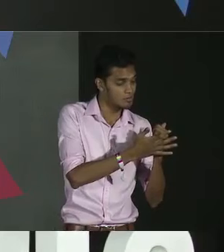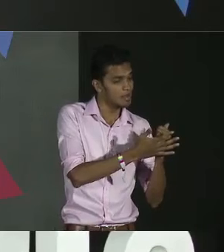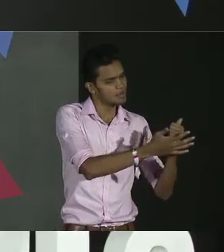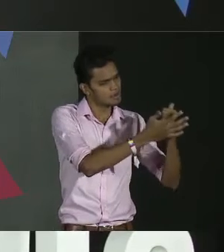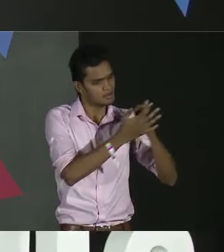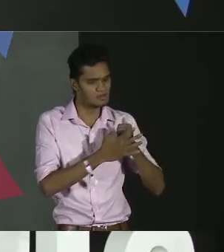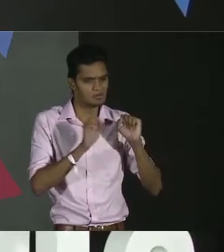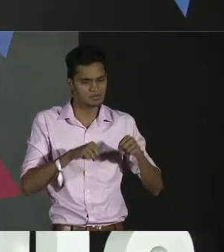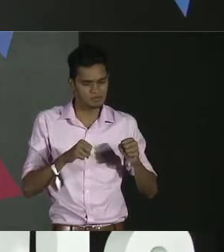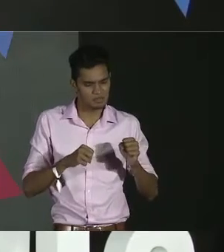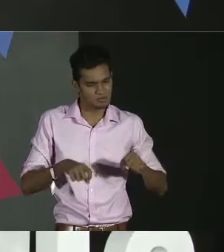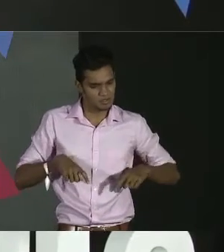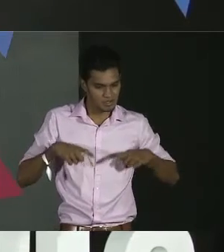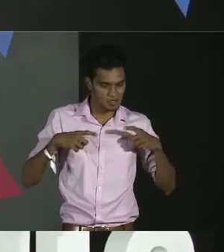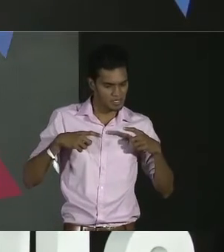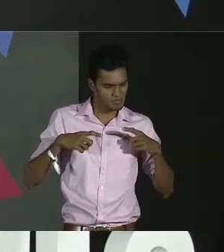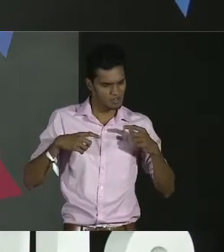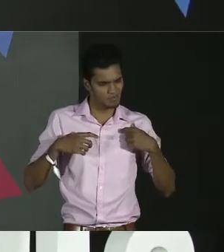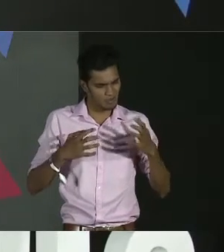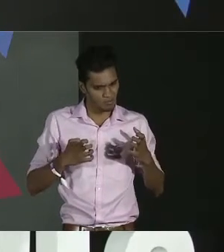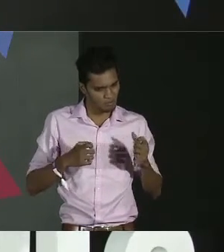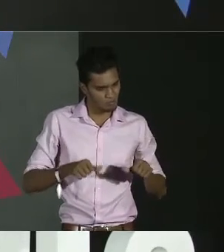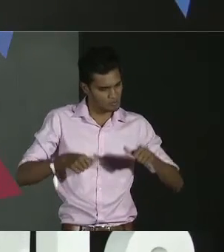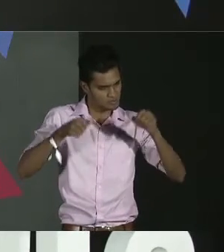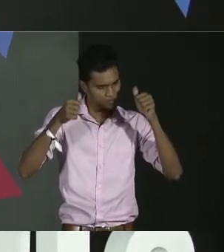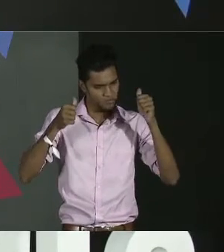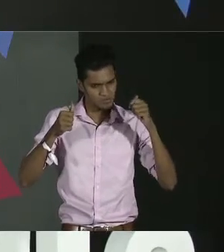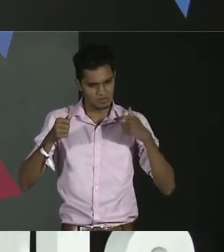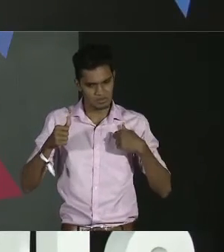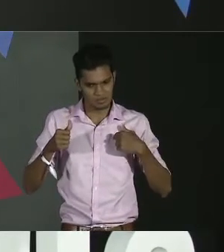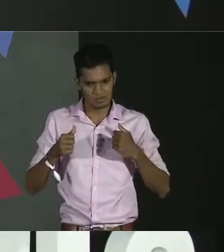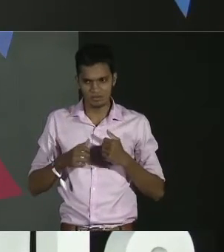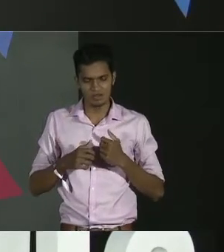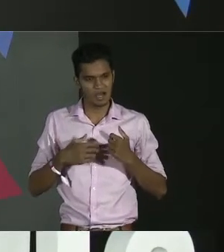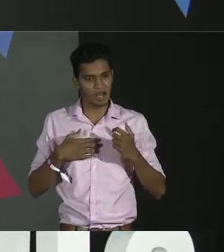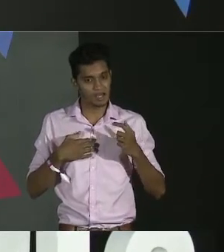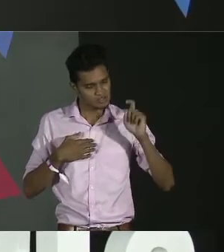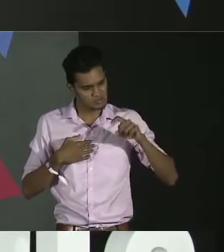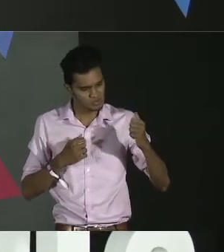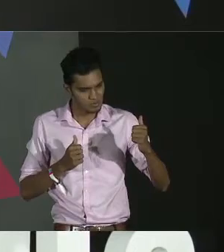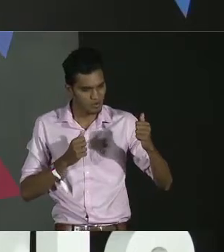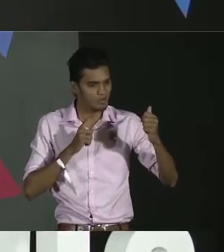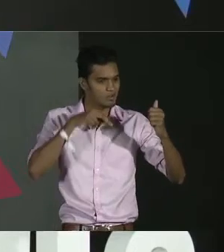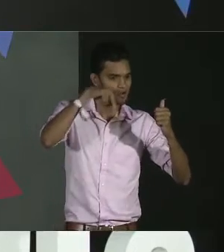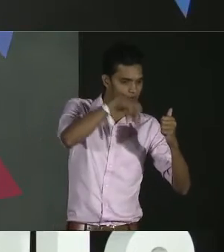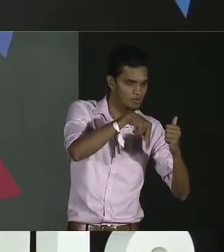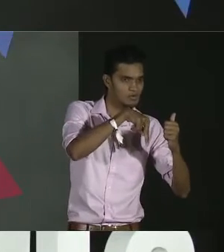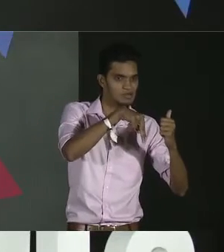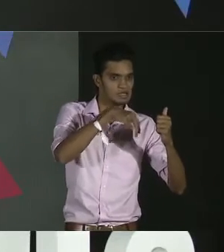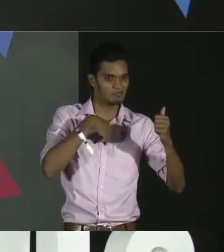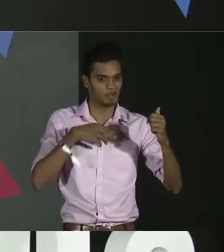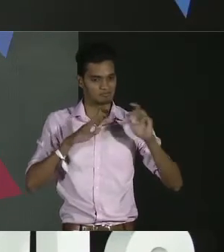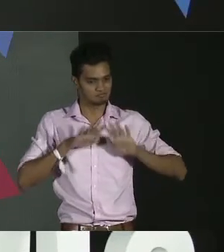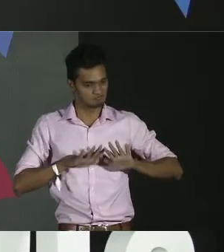life, but in order for me to be successful, I had to meet them halfway. It's difficult for